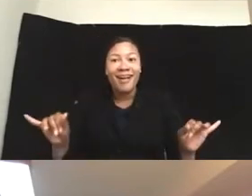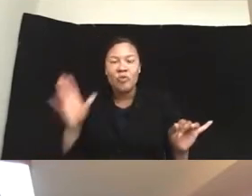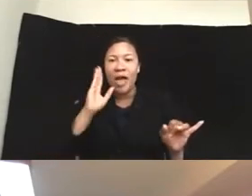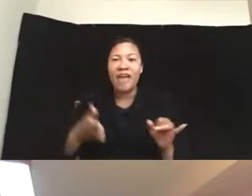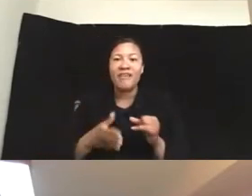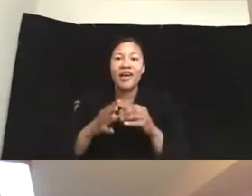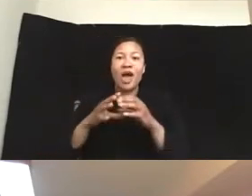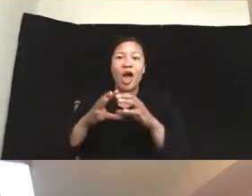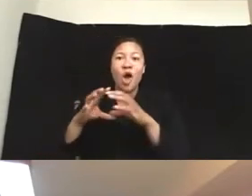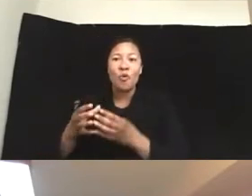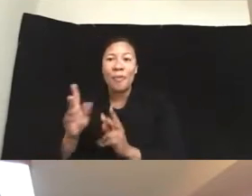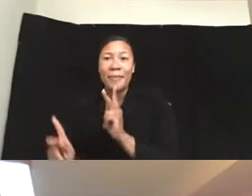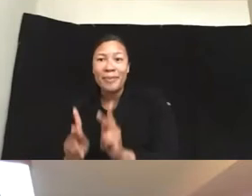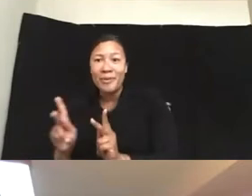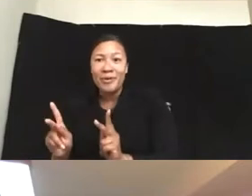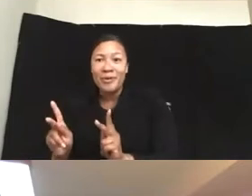whom